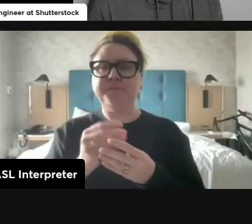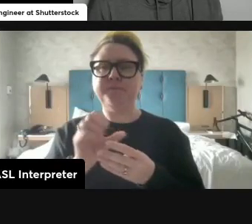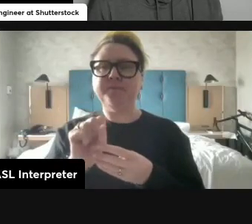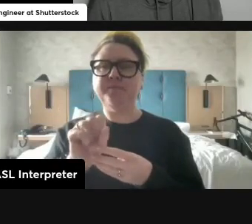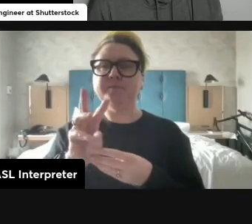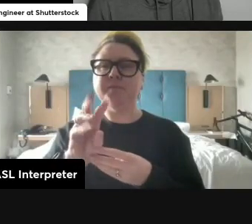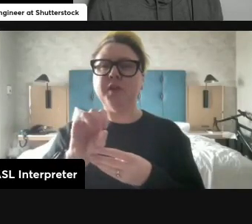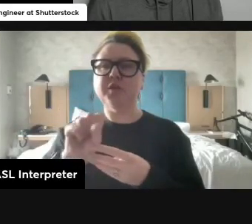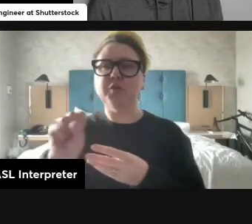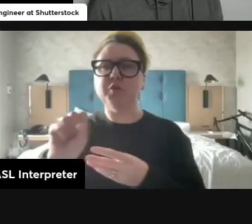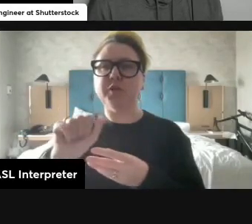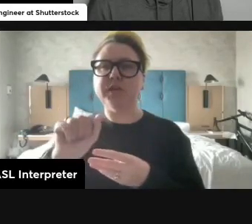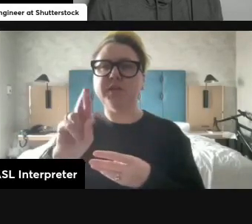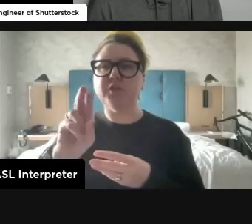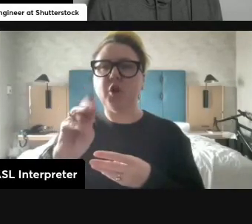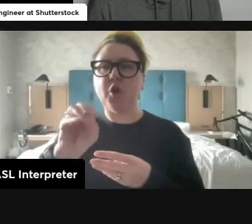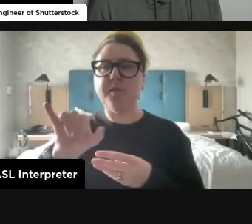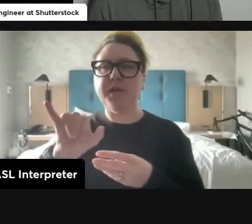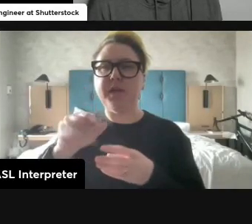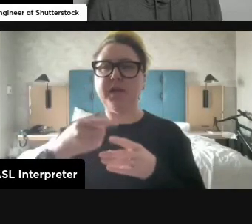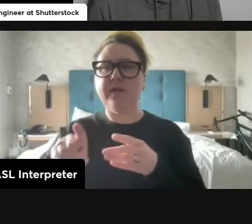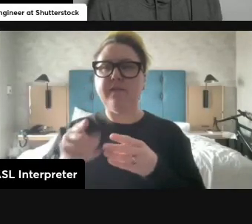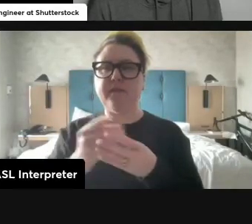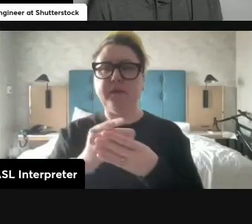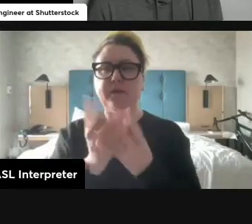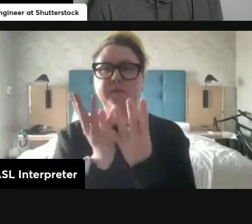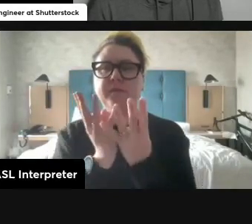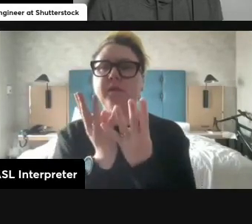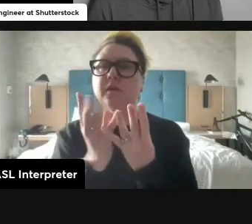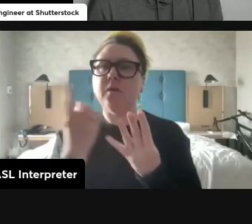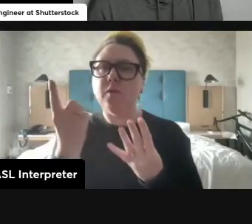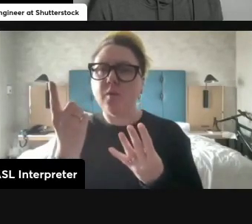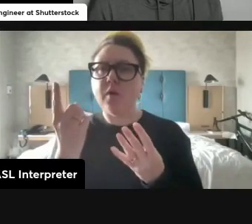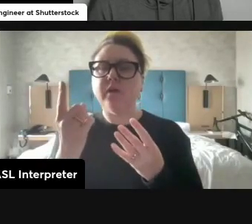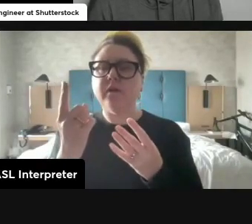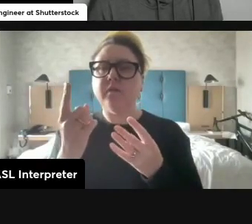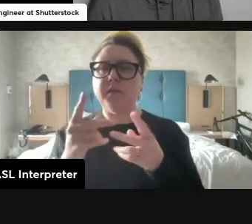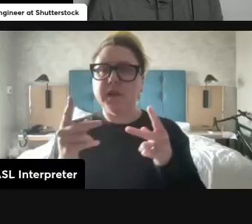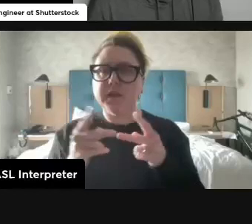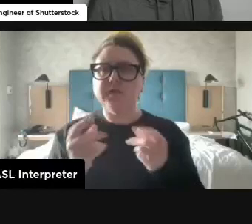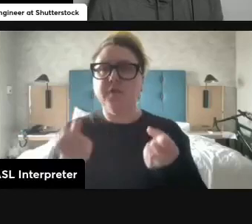it's specialized tools, but all in one place. And there's got to be a better analogy than a Swiss Army knife.